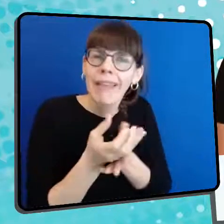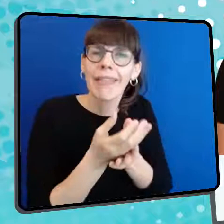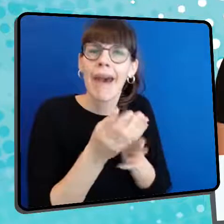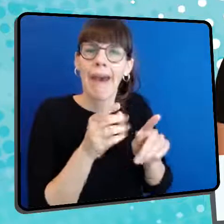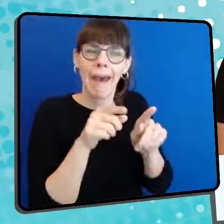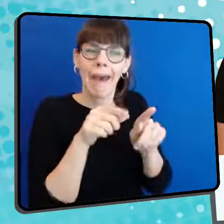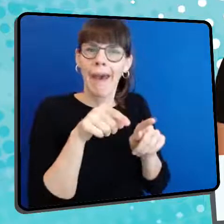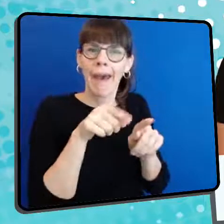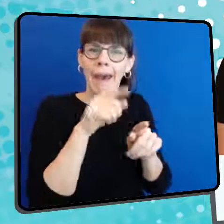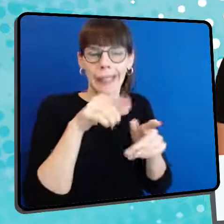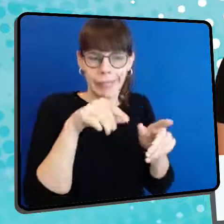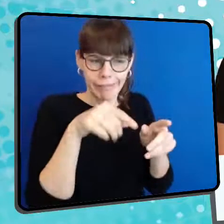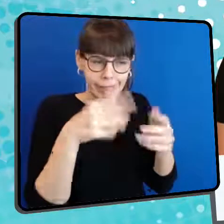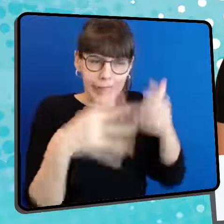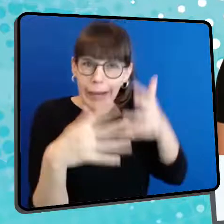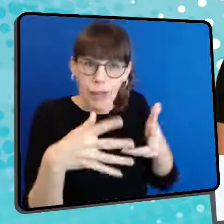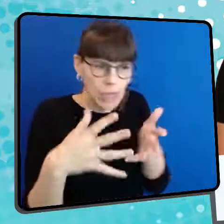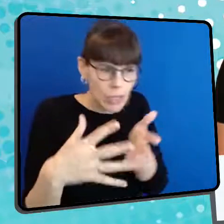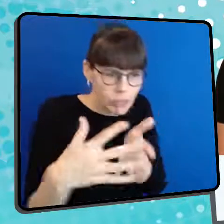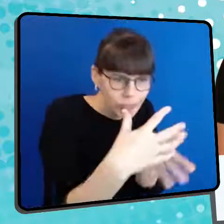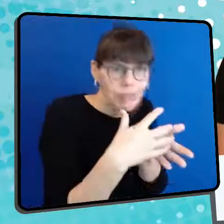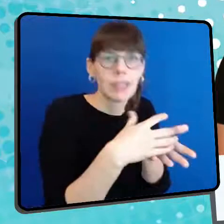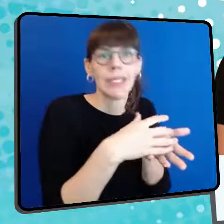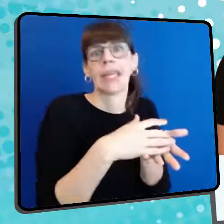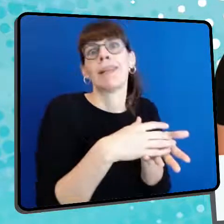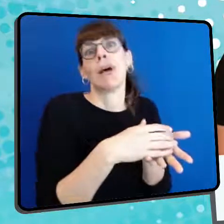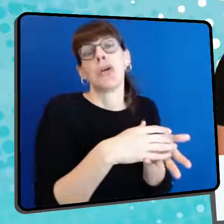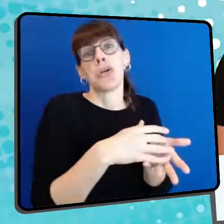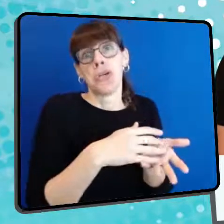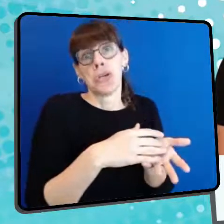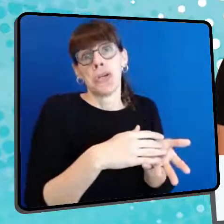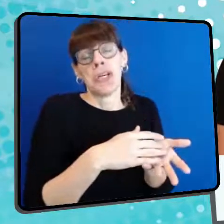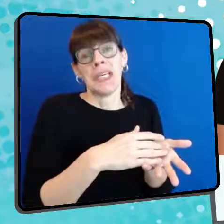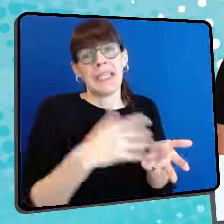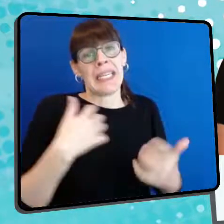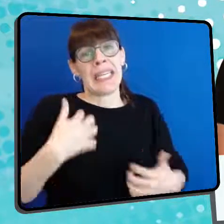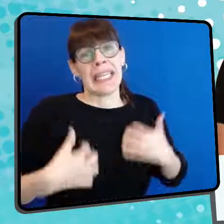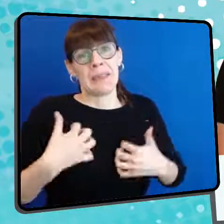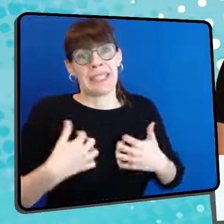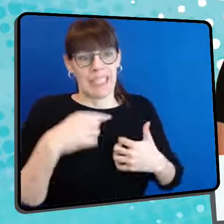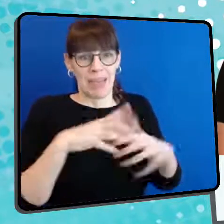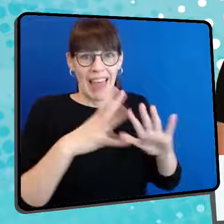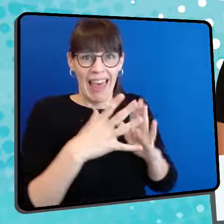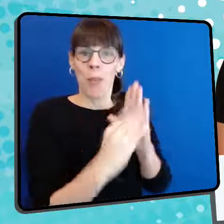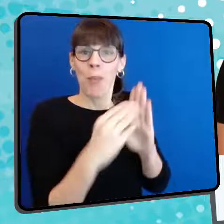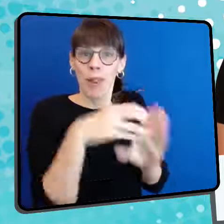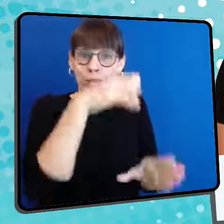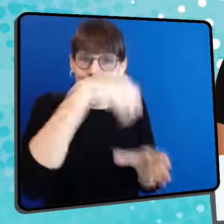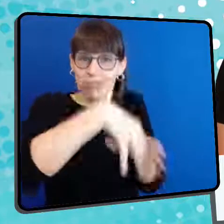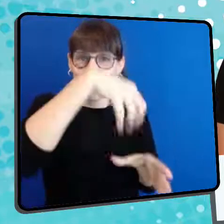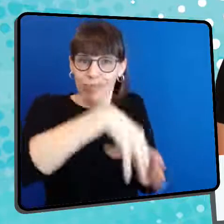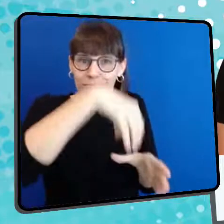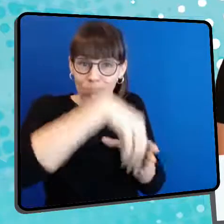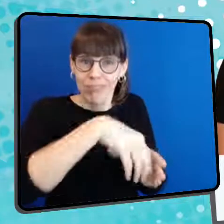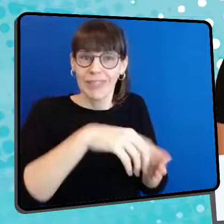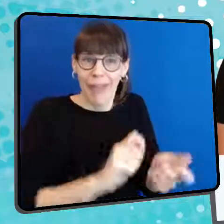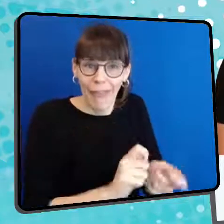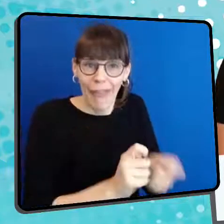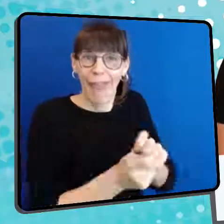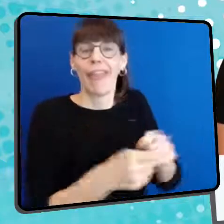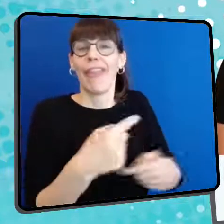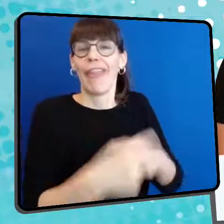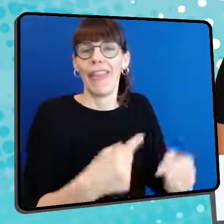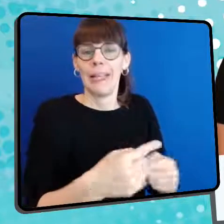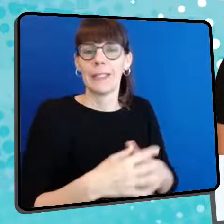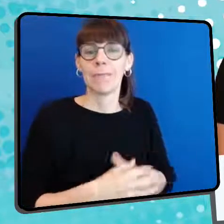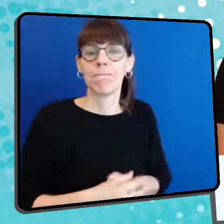I think, which is the actual building of the model and that's what we talk about. I mean, system. When we talk about cool demos at Microsoft conferences,